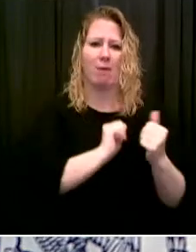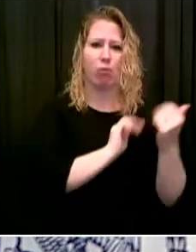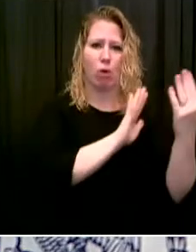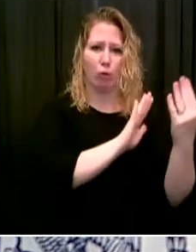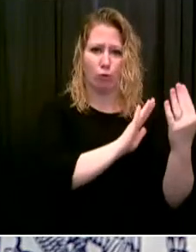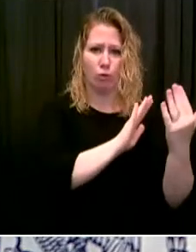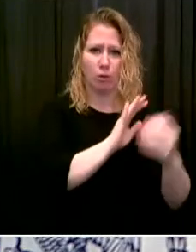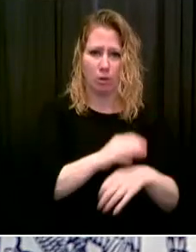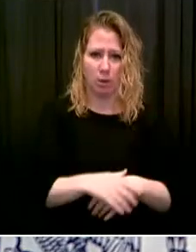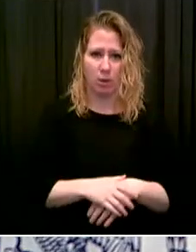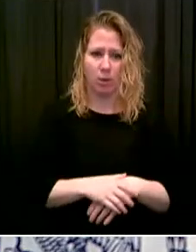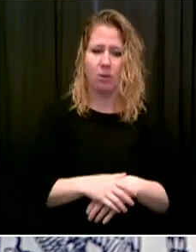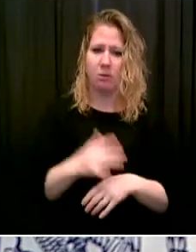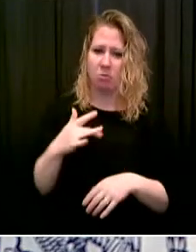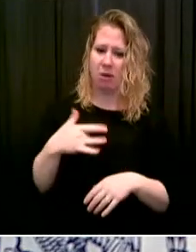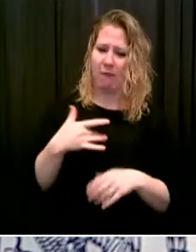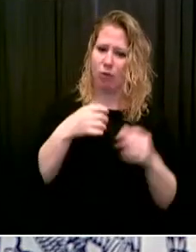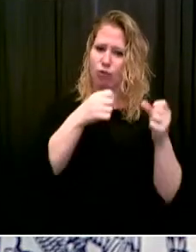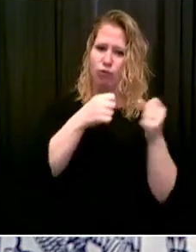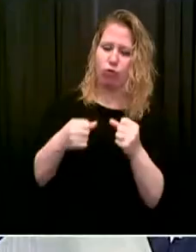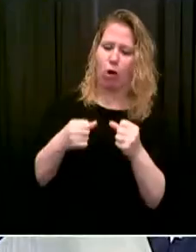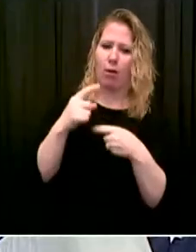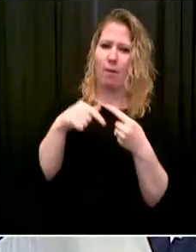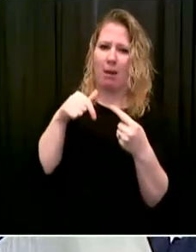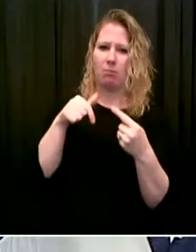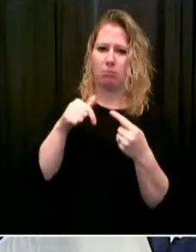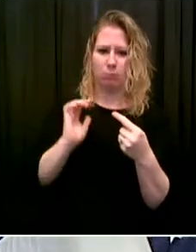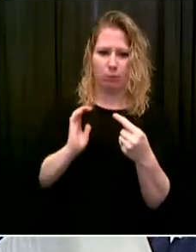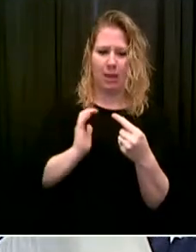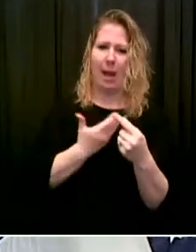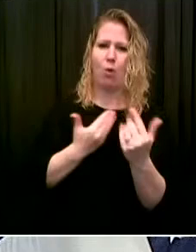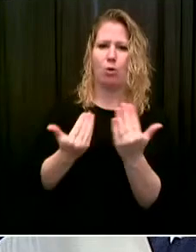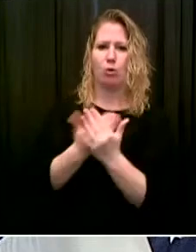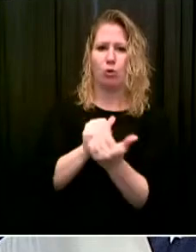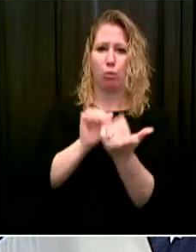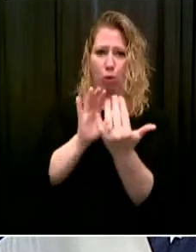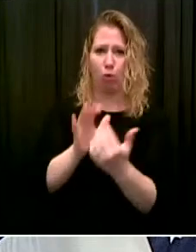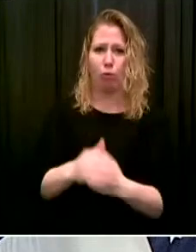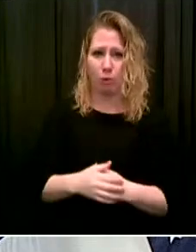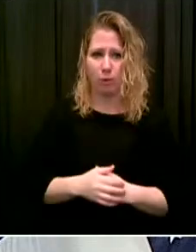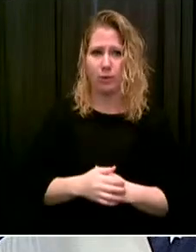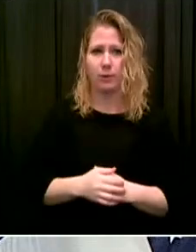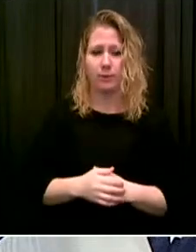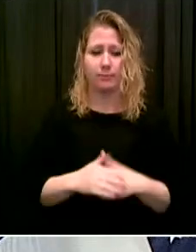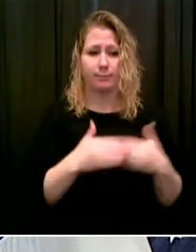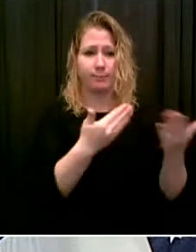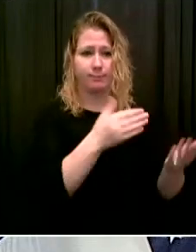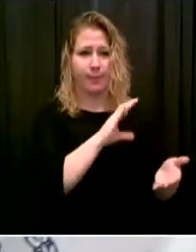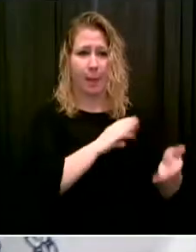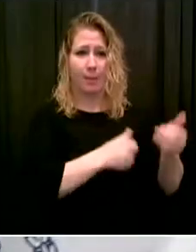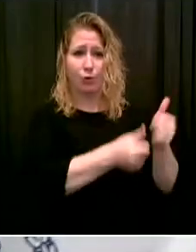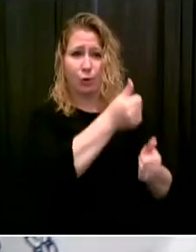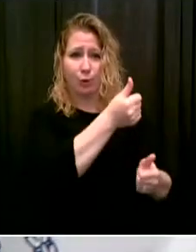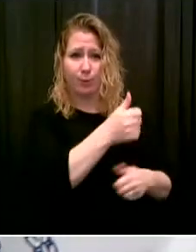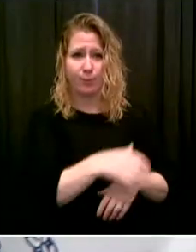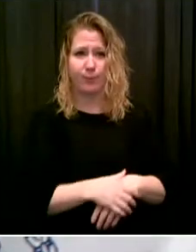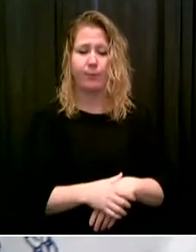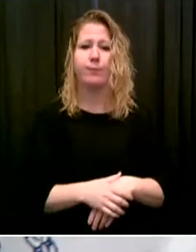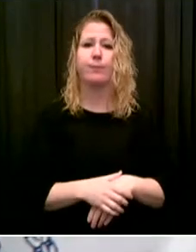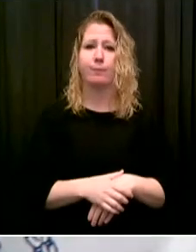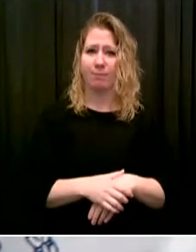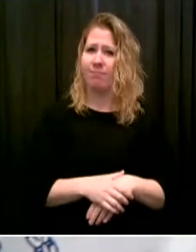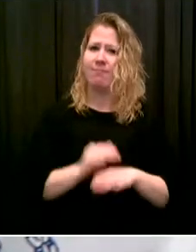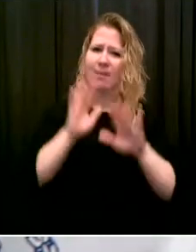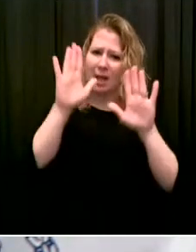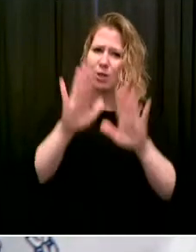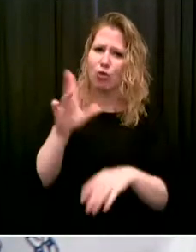direction. Commissioner, to the specifics, all yours. Yeah, I think that's a great question, and you're right, Mr. Mayor, it's a combination.